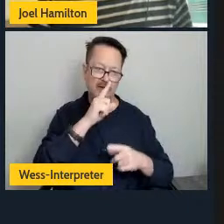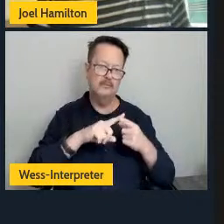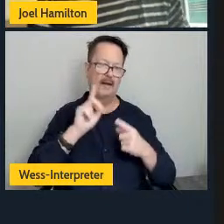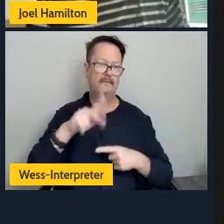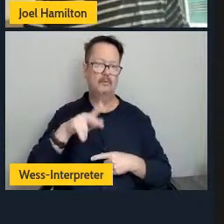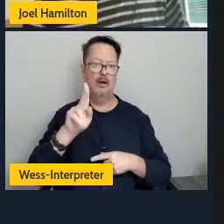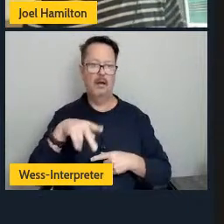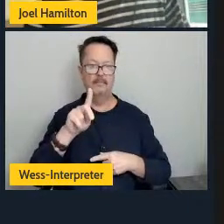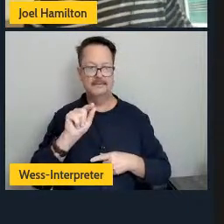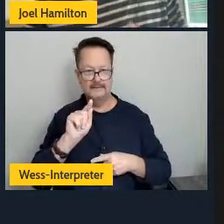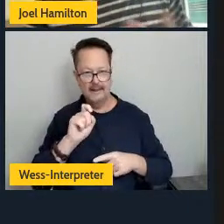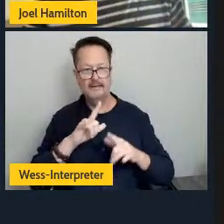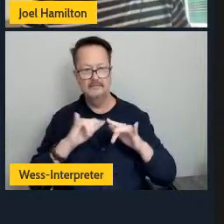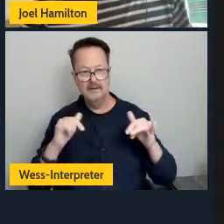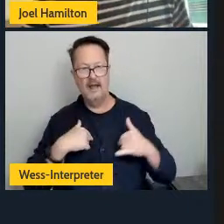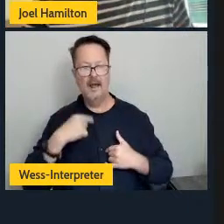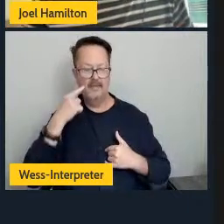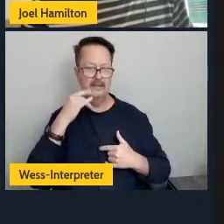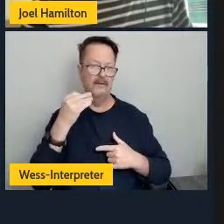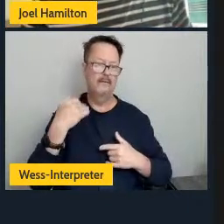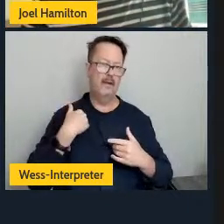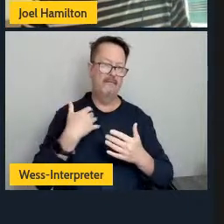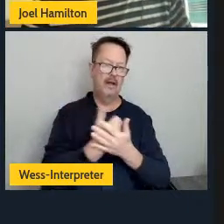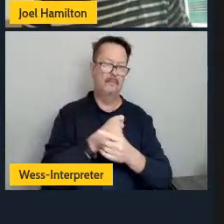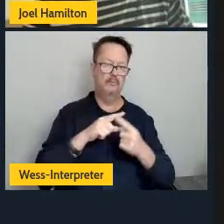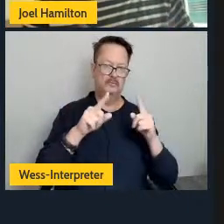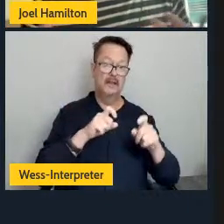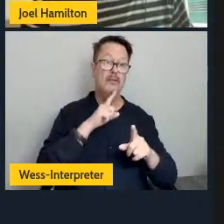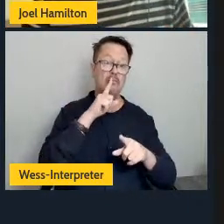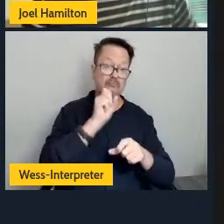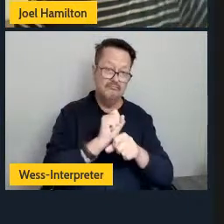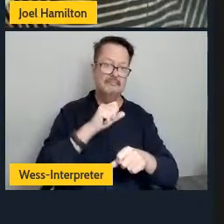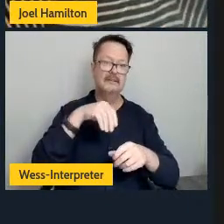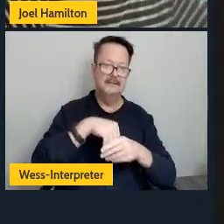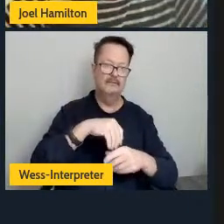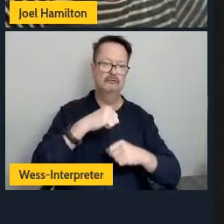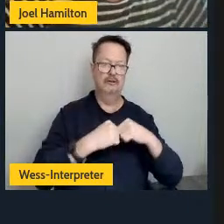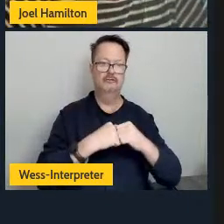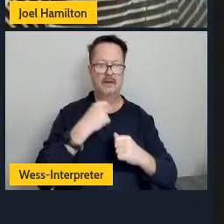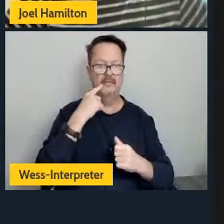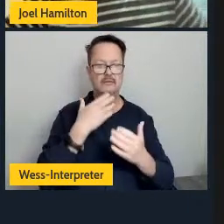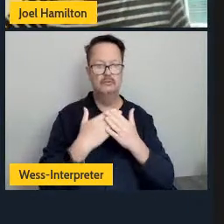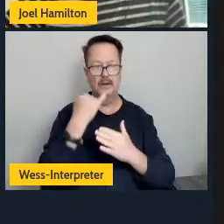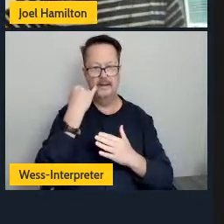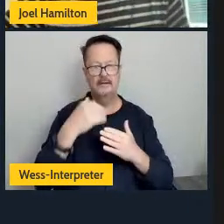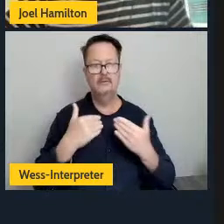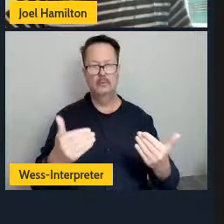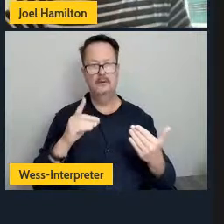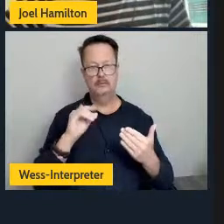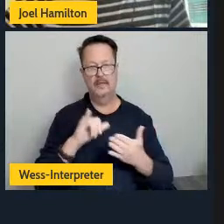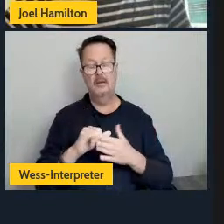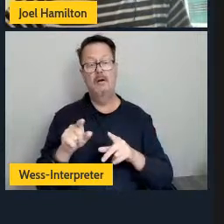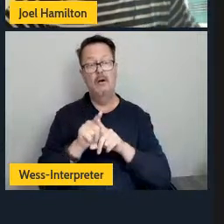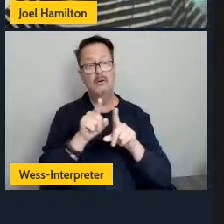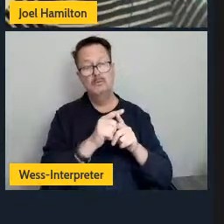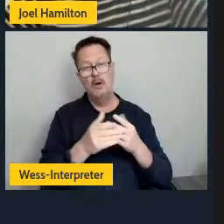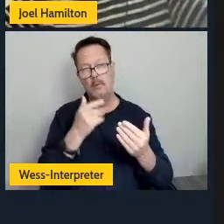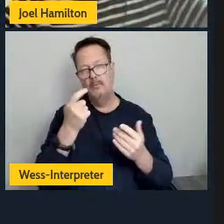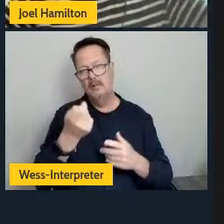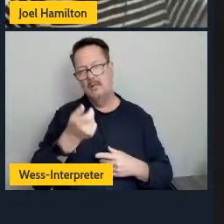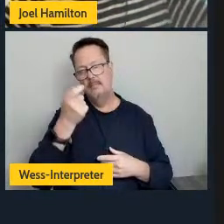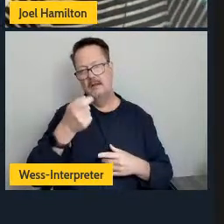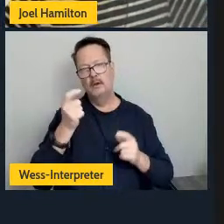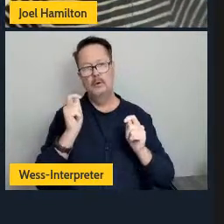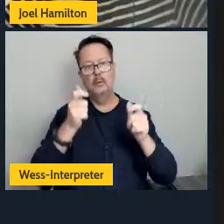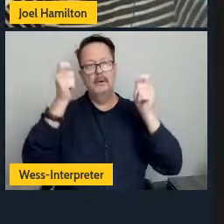and things like that. And I think if you have the opportunity to test on the real infrastructure, it's always a good idea to do so. Also, almost just a little